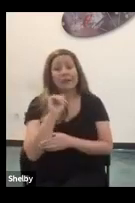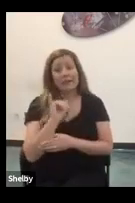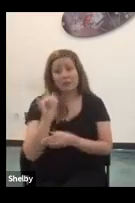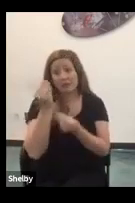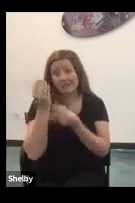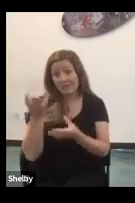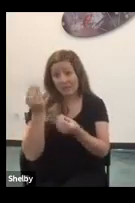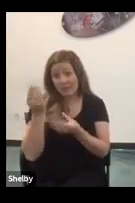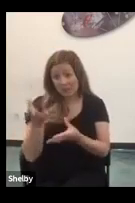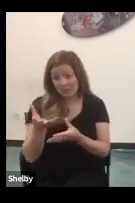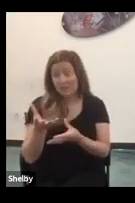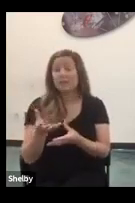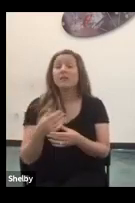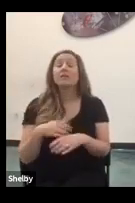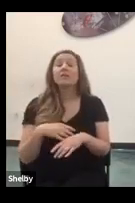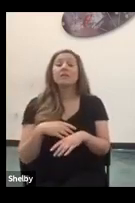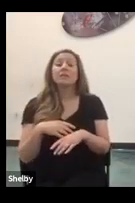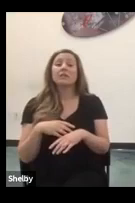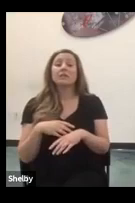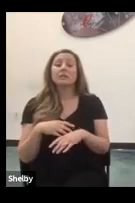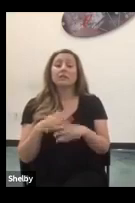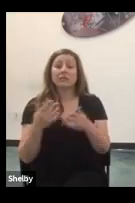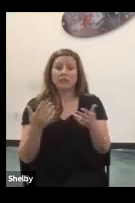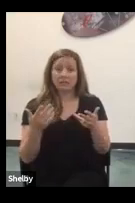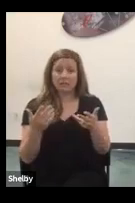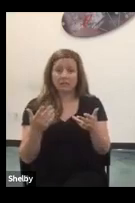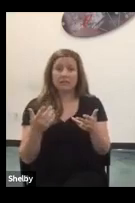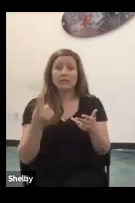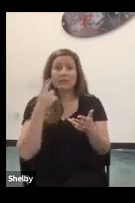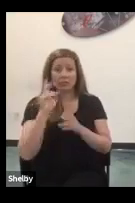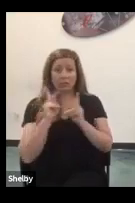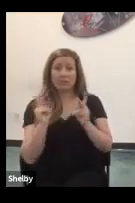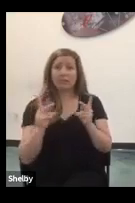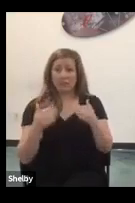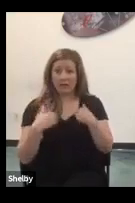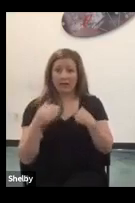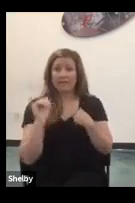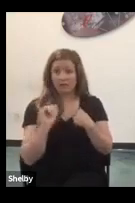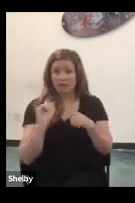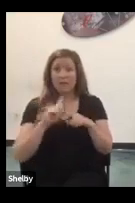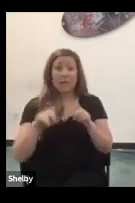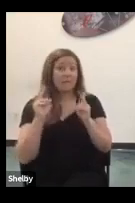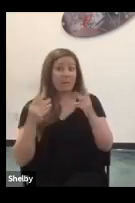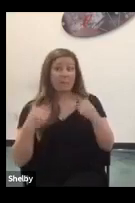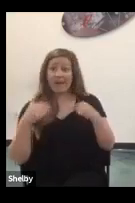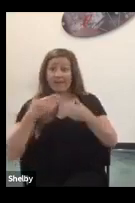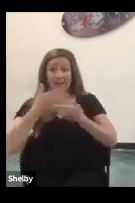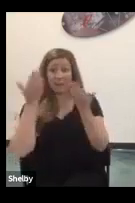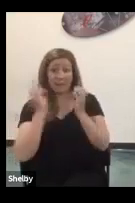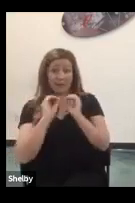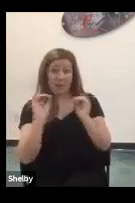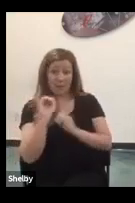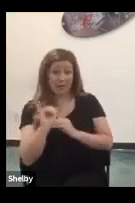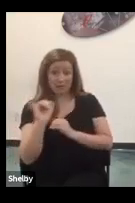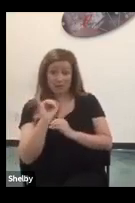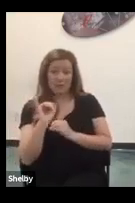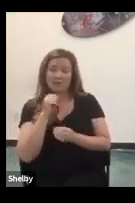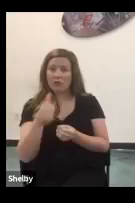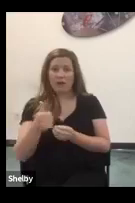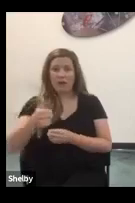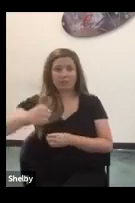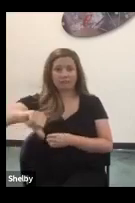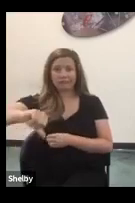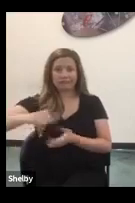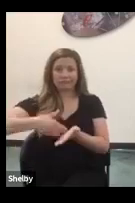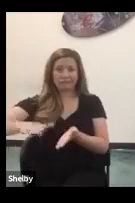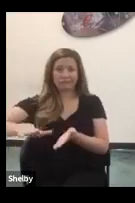information for people who have insurance, but people who do not have insurance are not turned away. And people